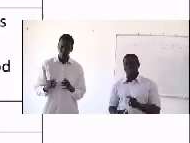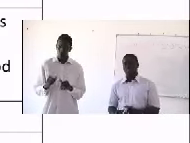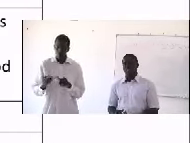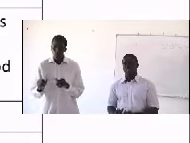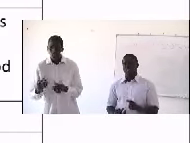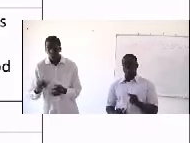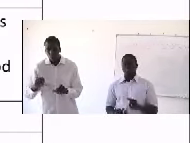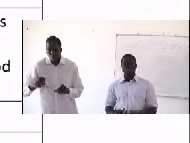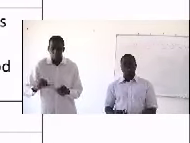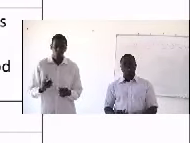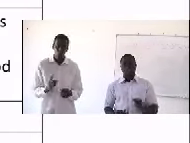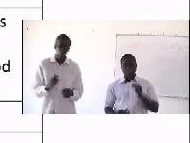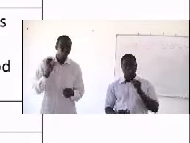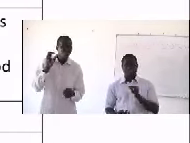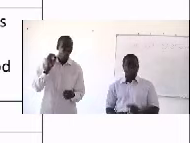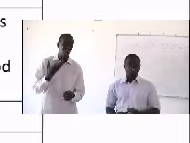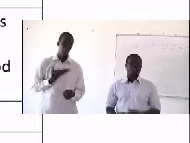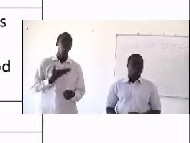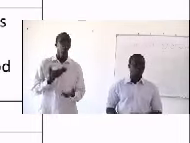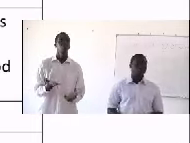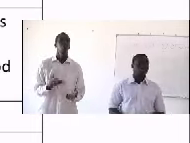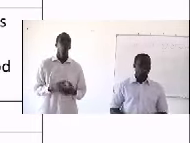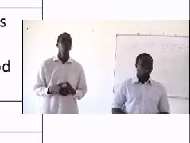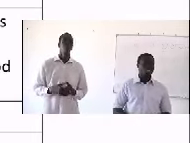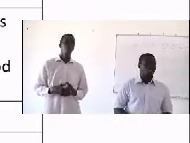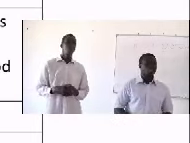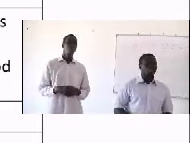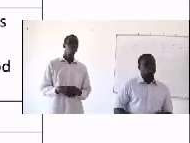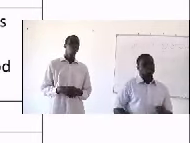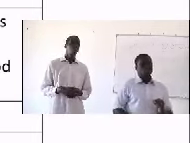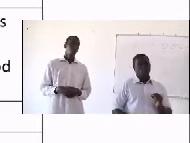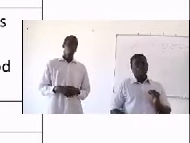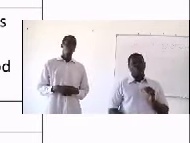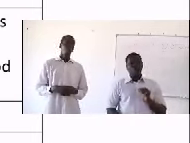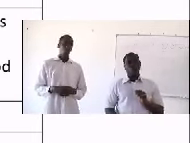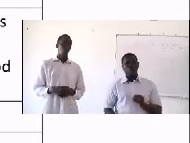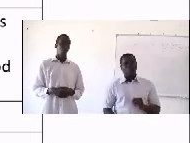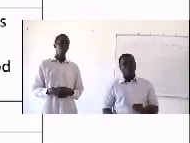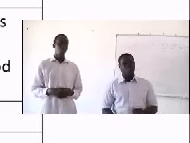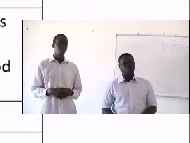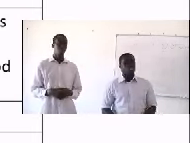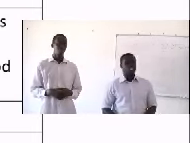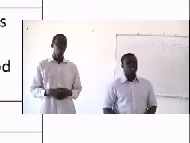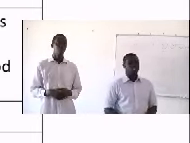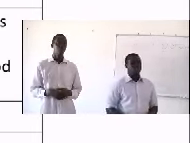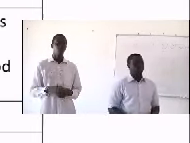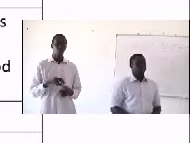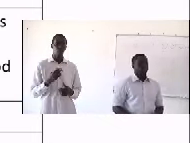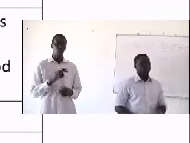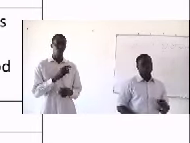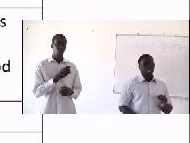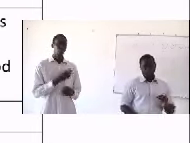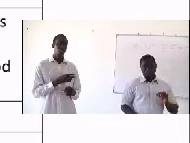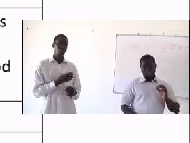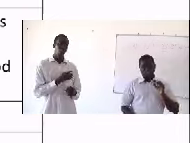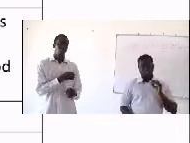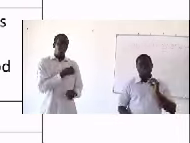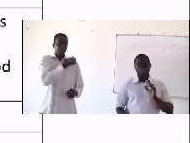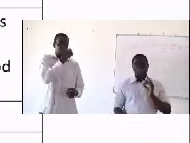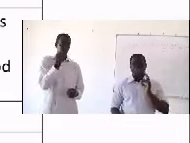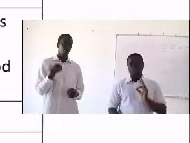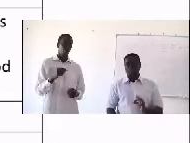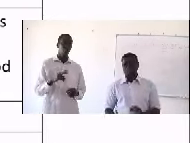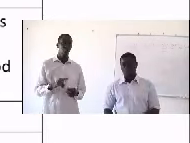the sickness or what type of sickness is affecting you. So now, when you also look at the nervous system, the response